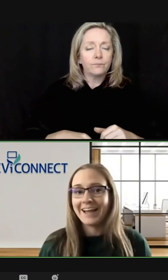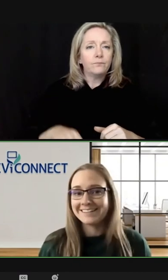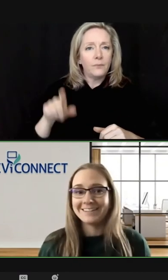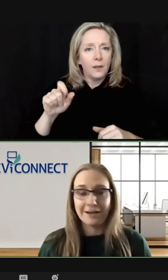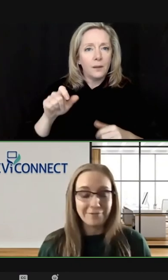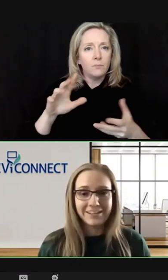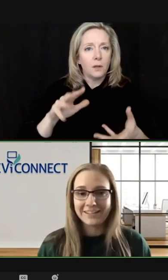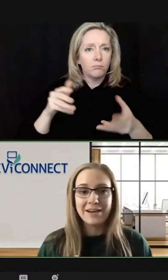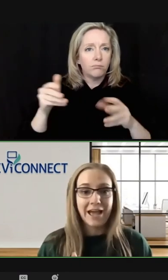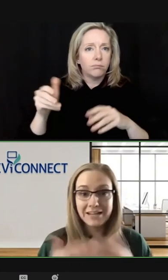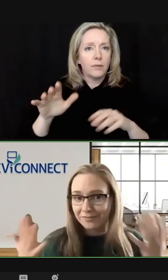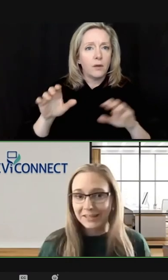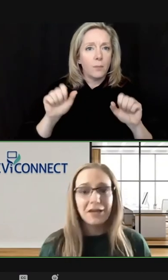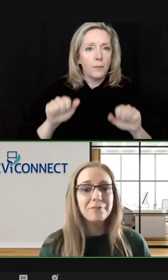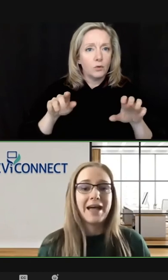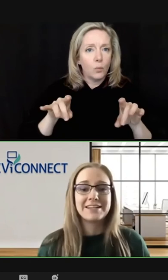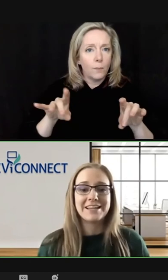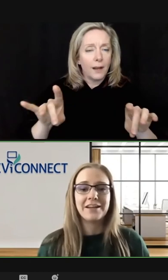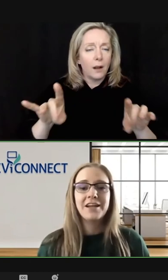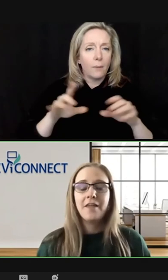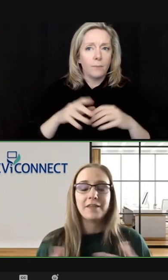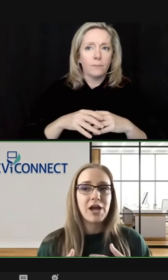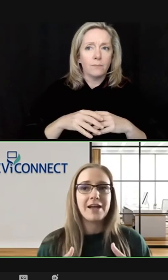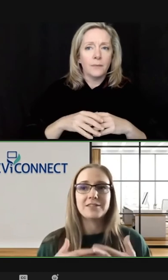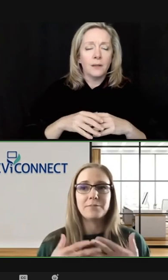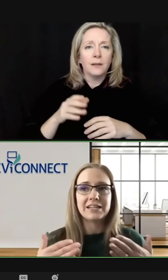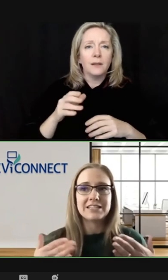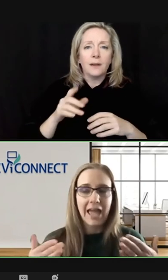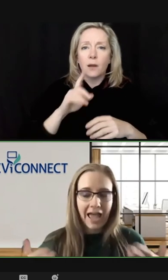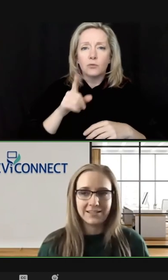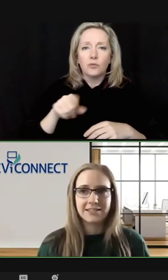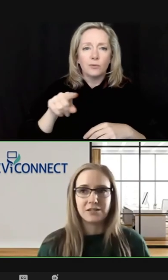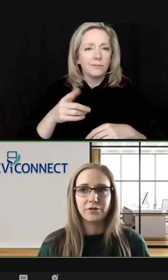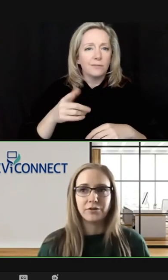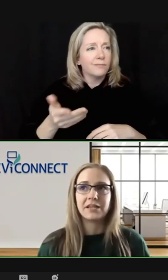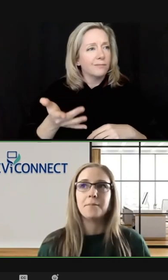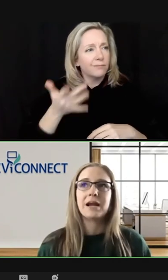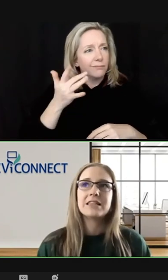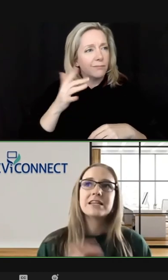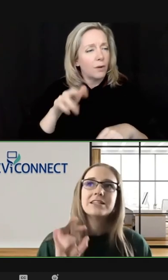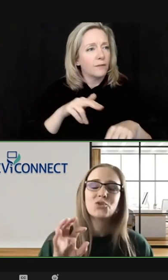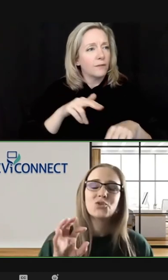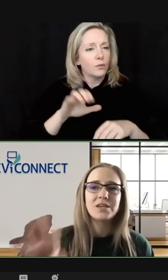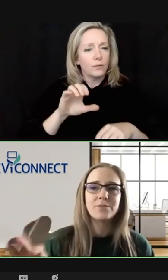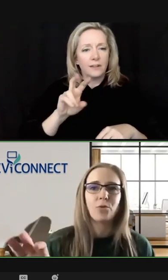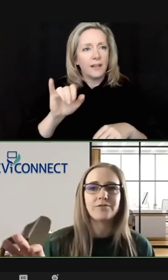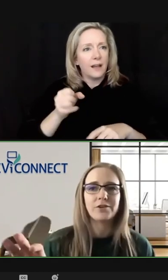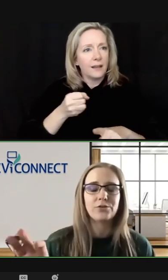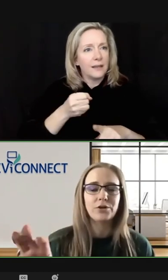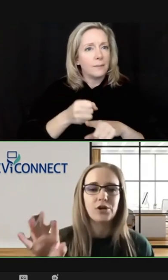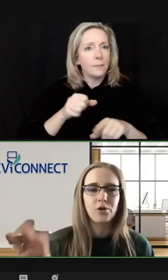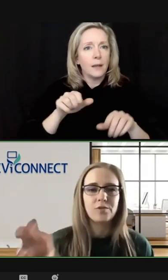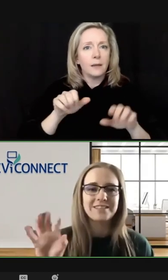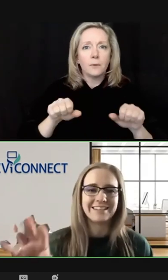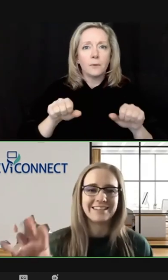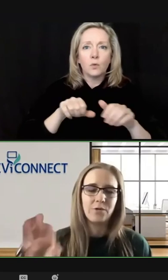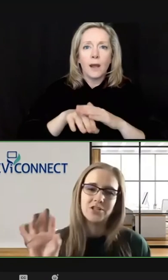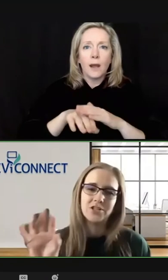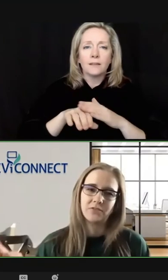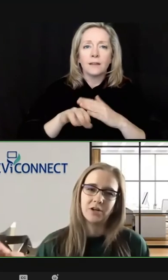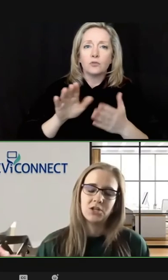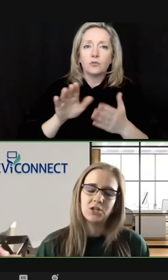know CVI is definitely negatively impacting the child's ability to access their curriculum. But I think it's just really important for you to know